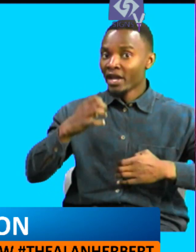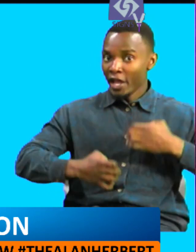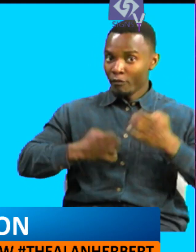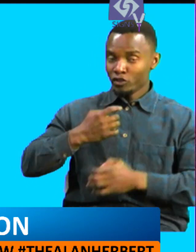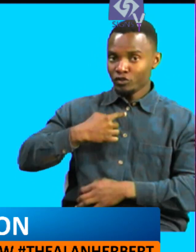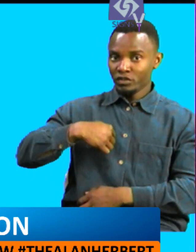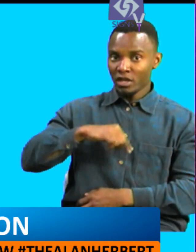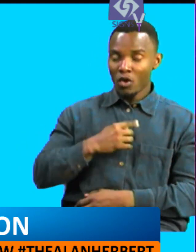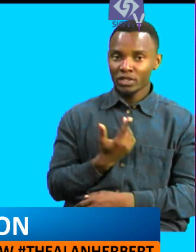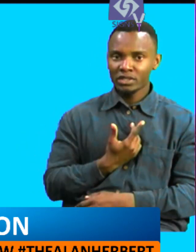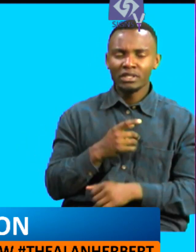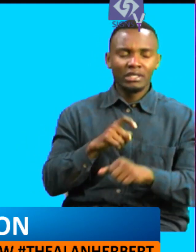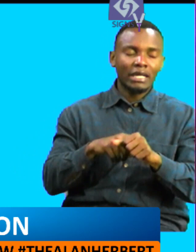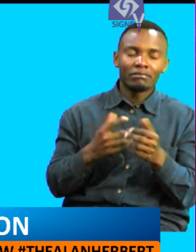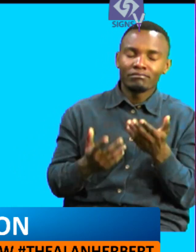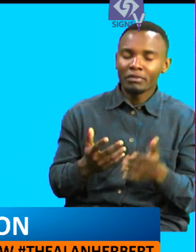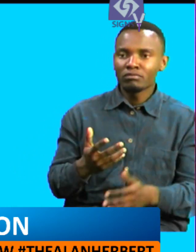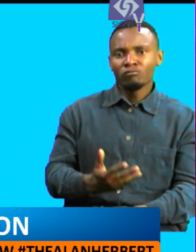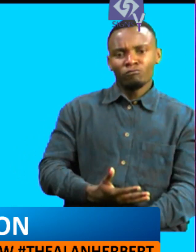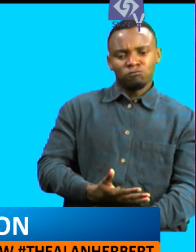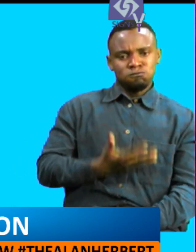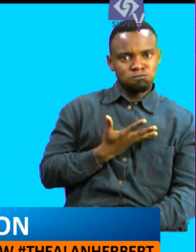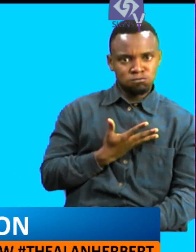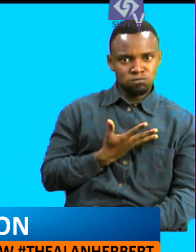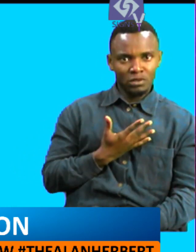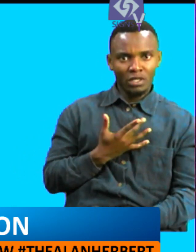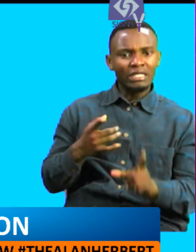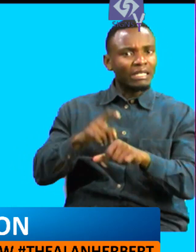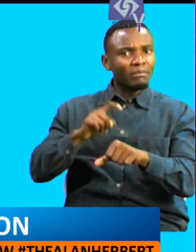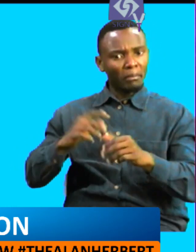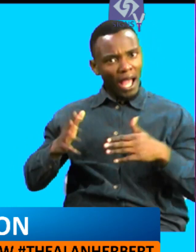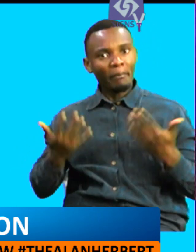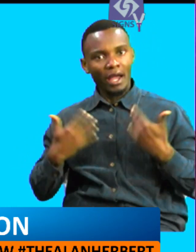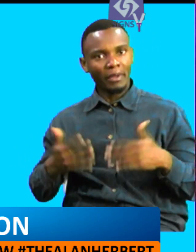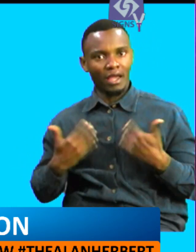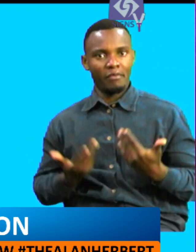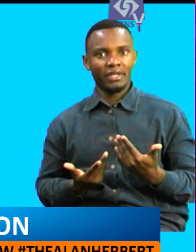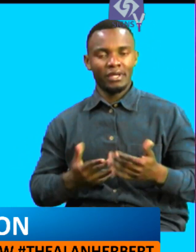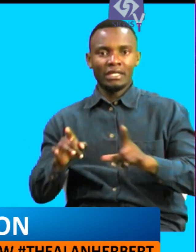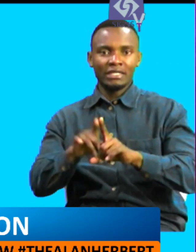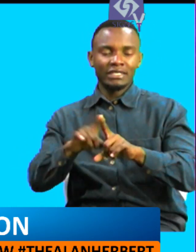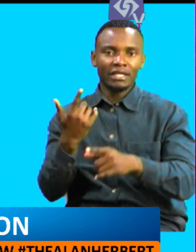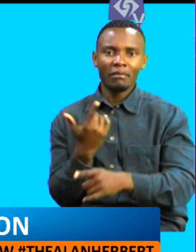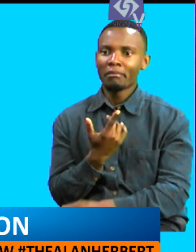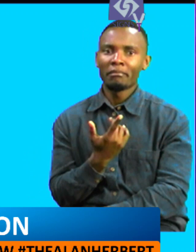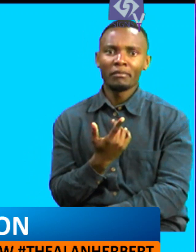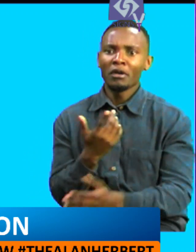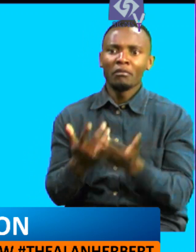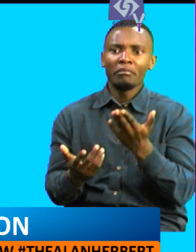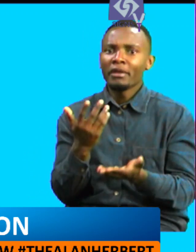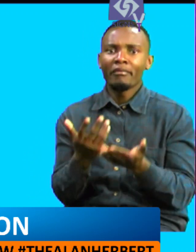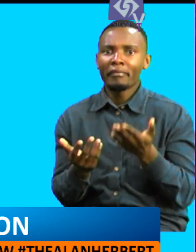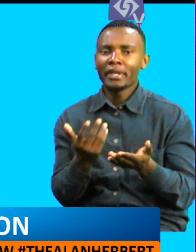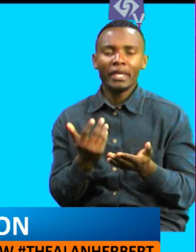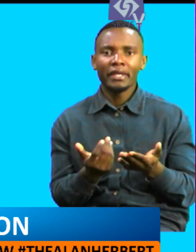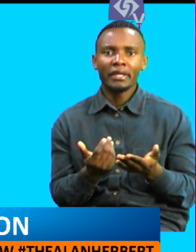emotions. Yeah. When you are angry, when you are too Excited. Yeah. When you have